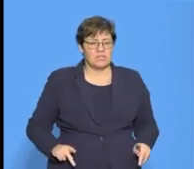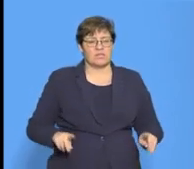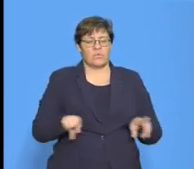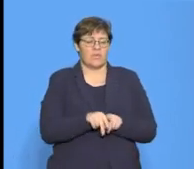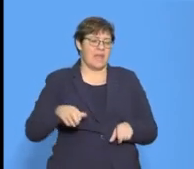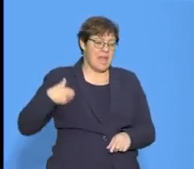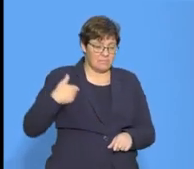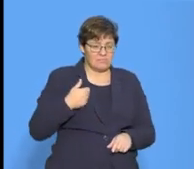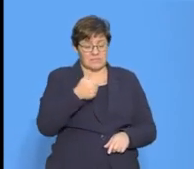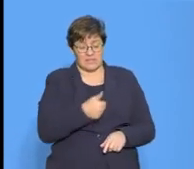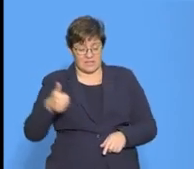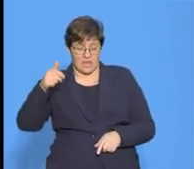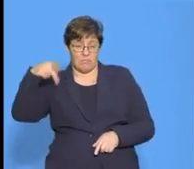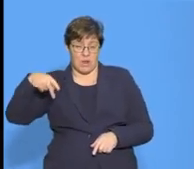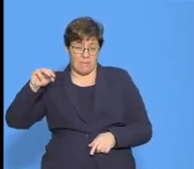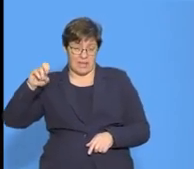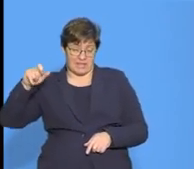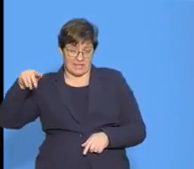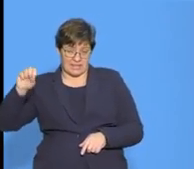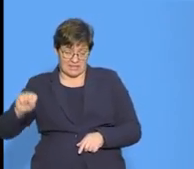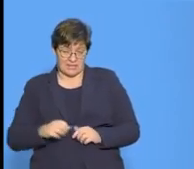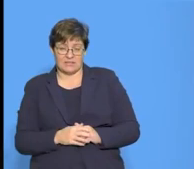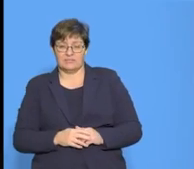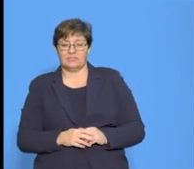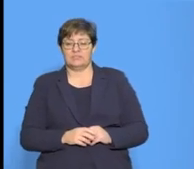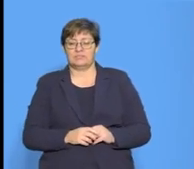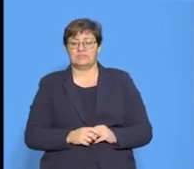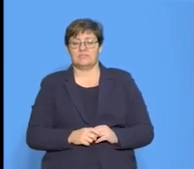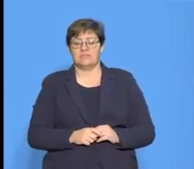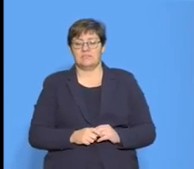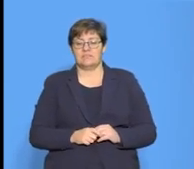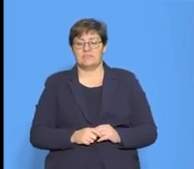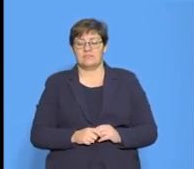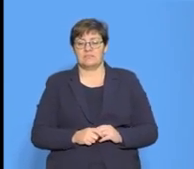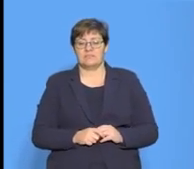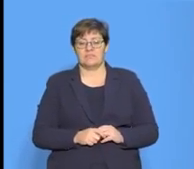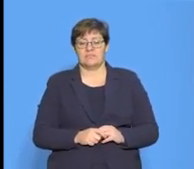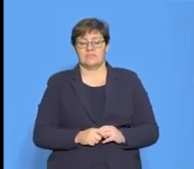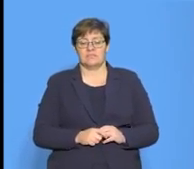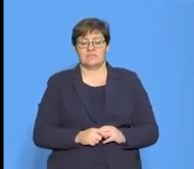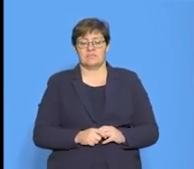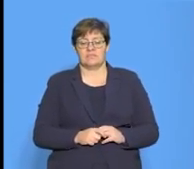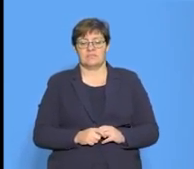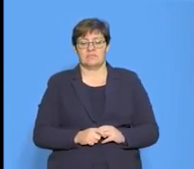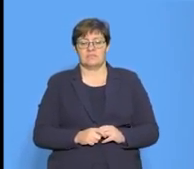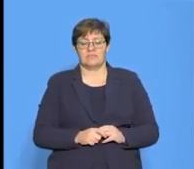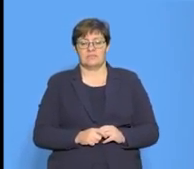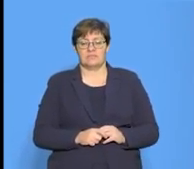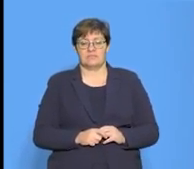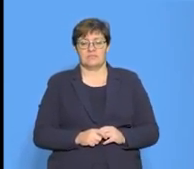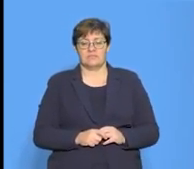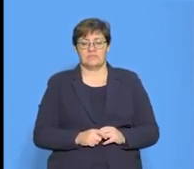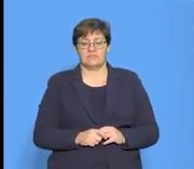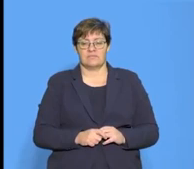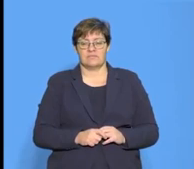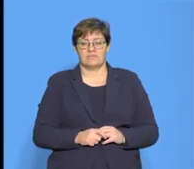Humans along with apes are found in the primates. So here we have humans and apes,